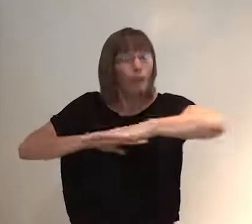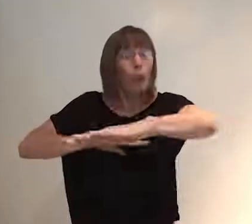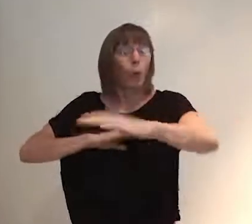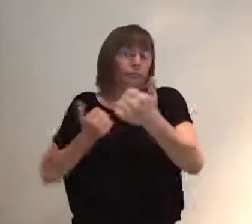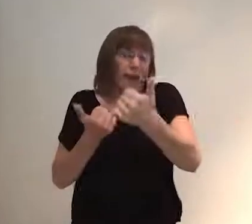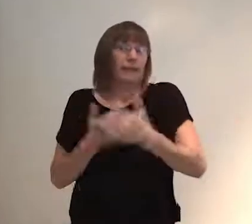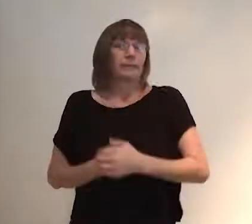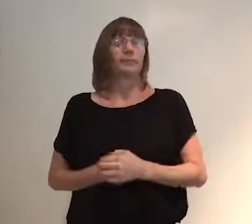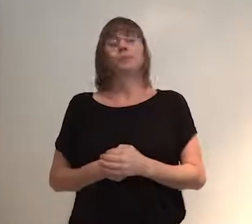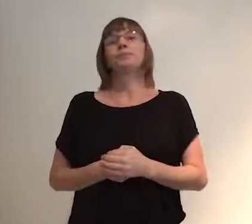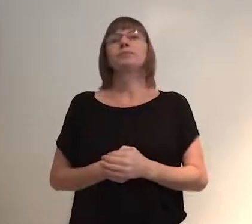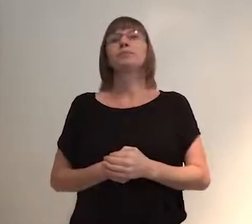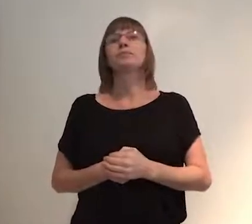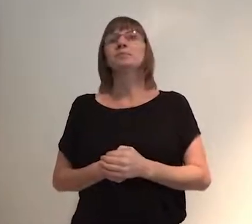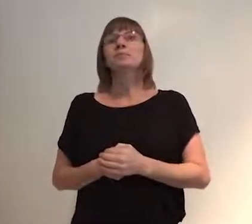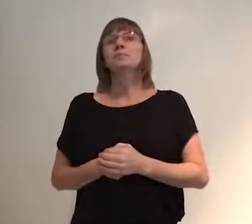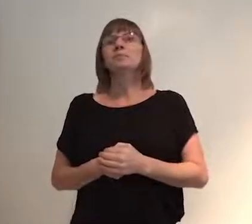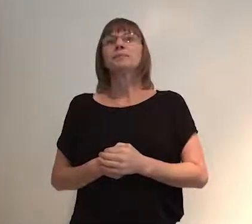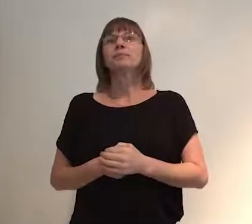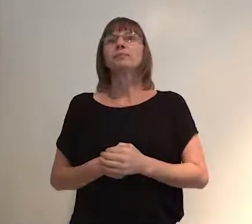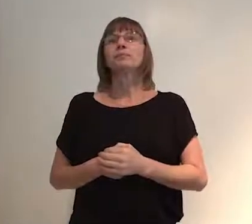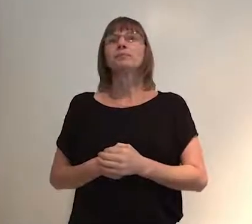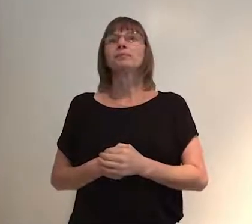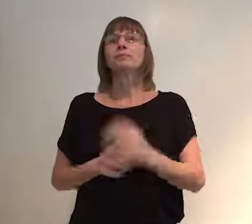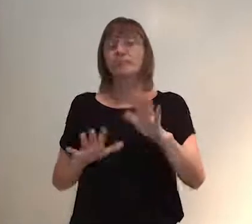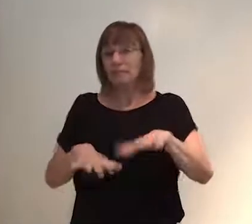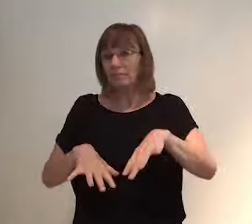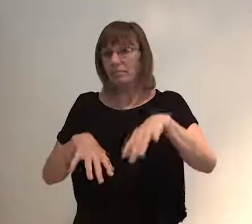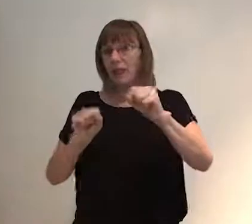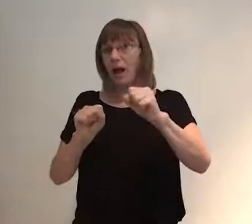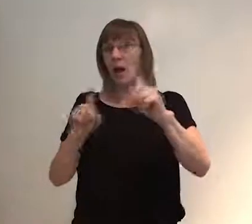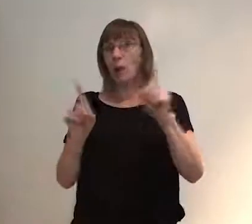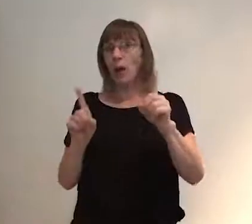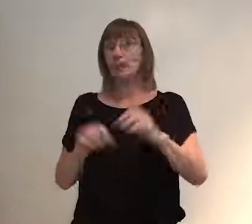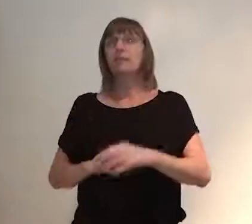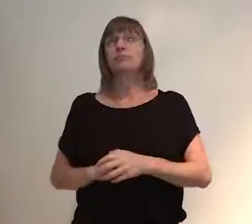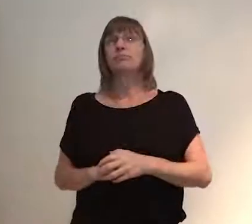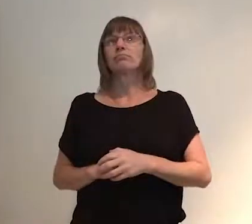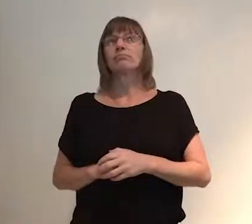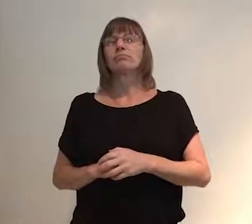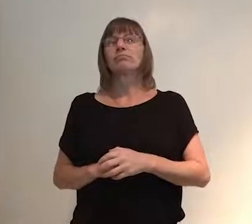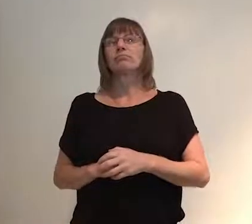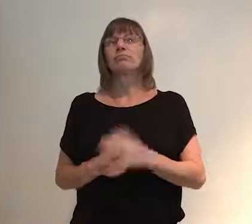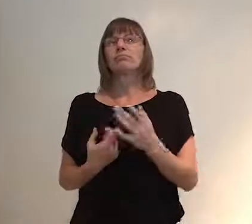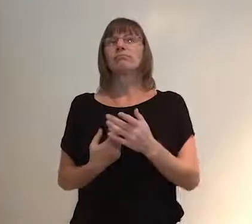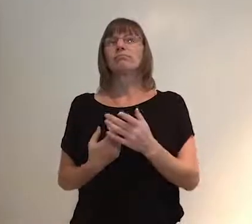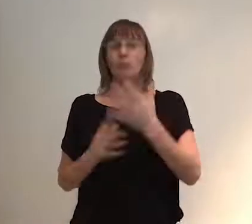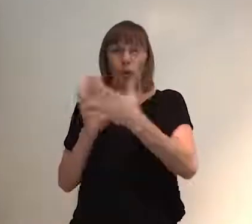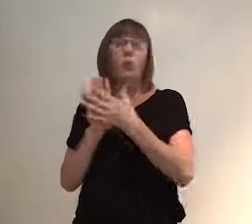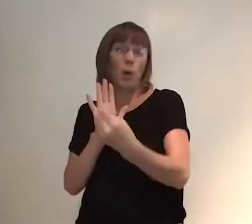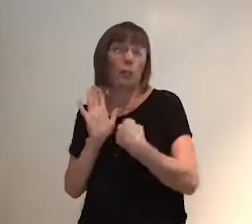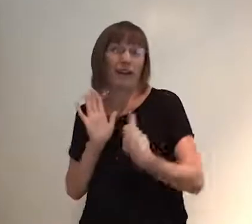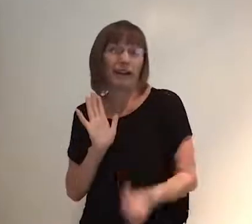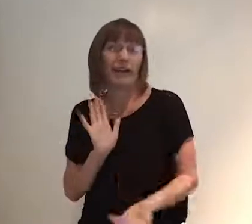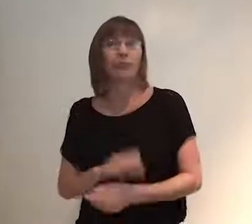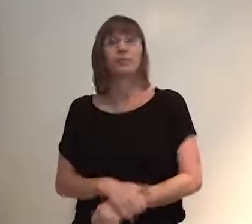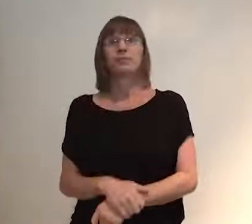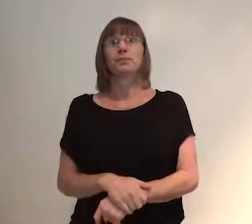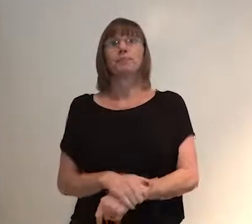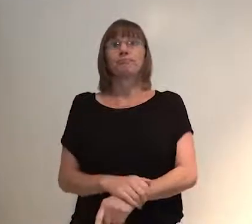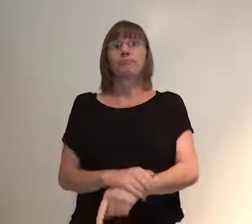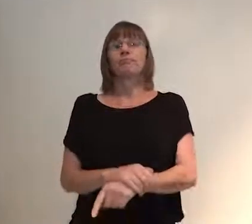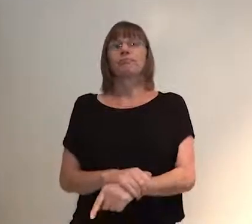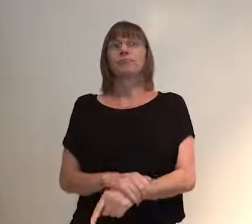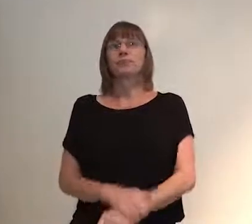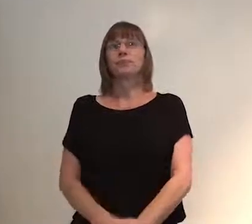sit directly on the mat. Okay. And we start off in deer pose with our legs out in front. So let's give them a